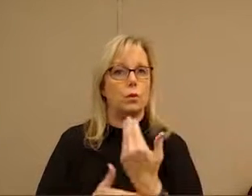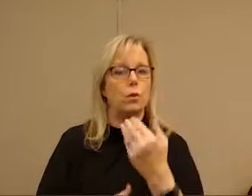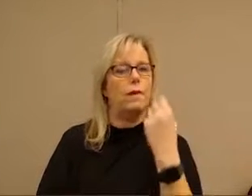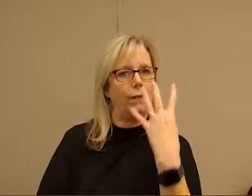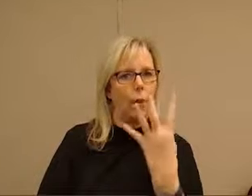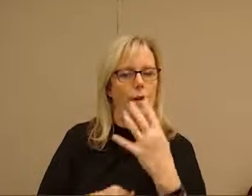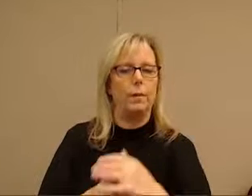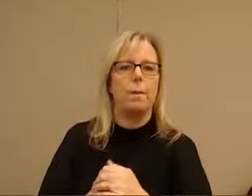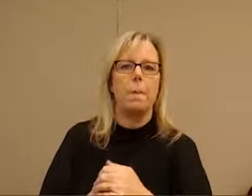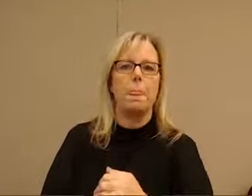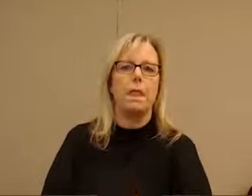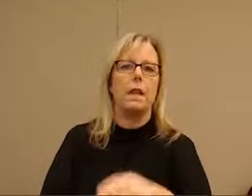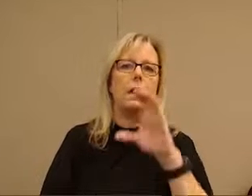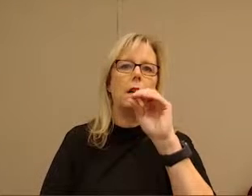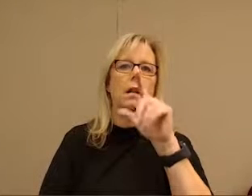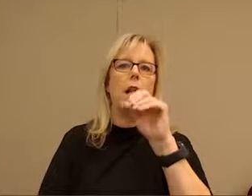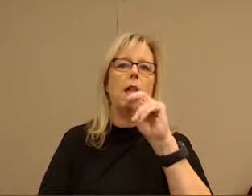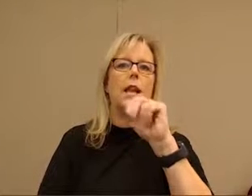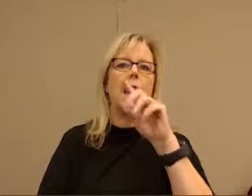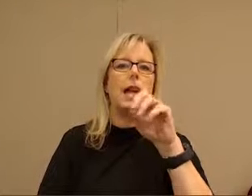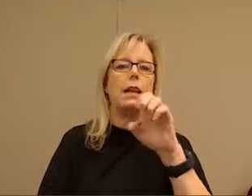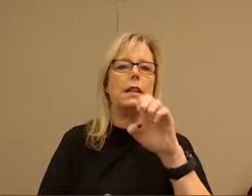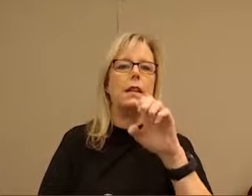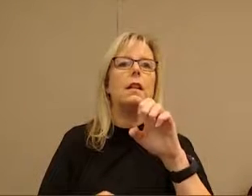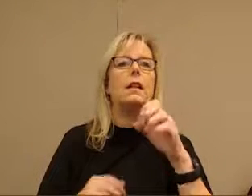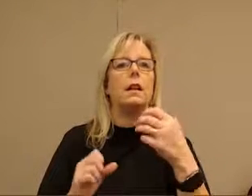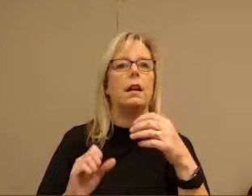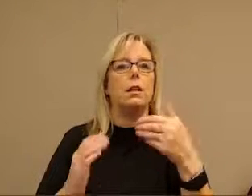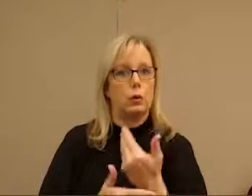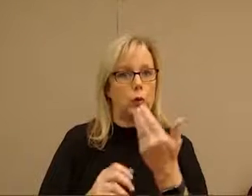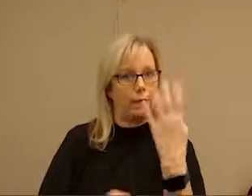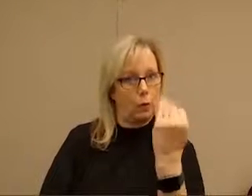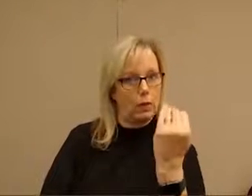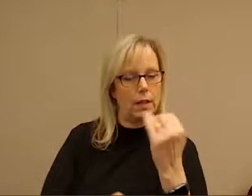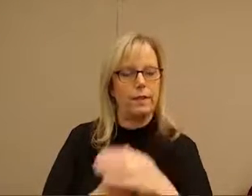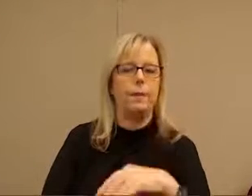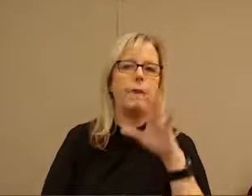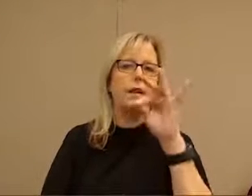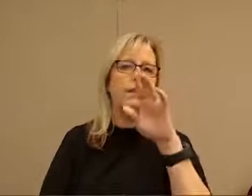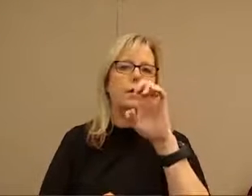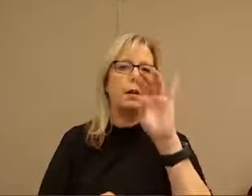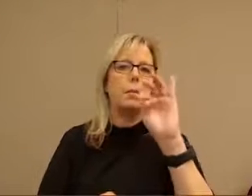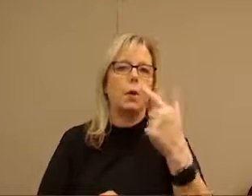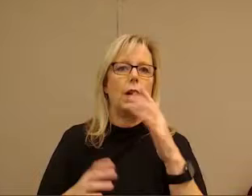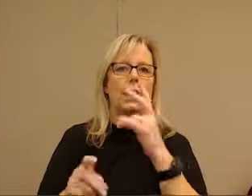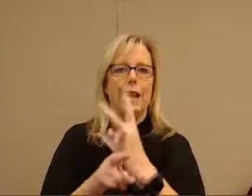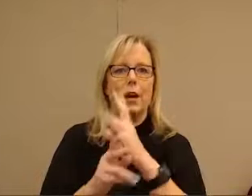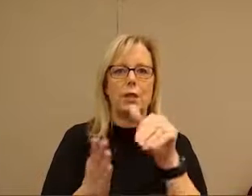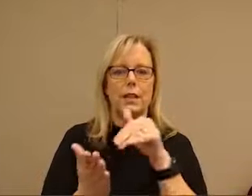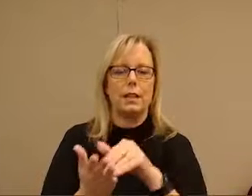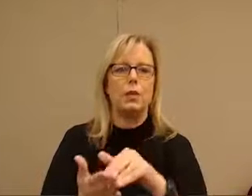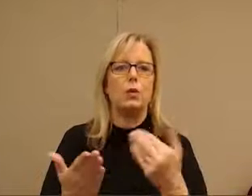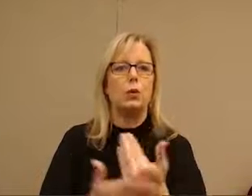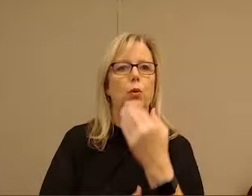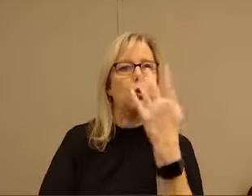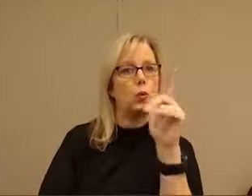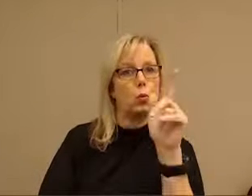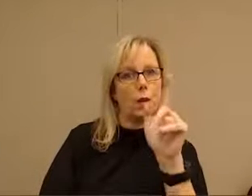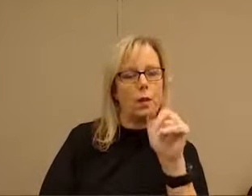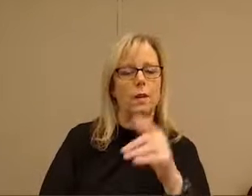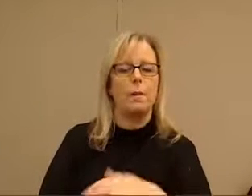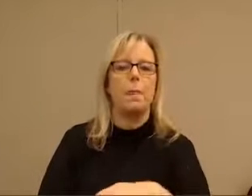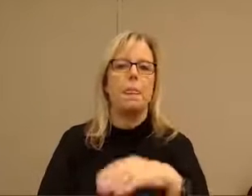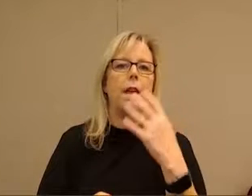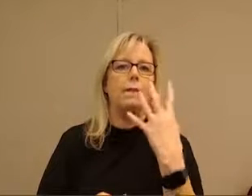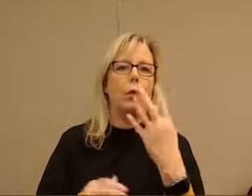cases. Colonnade of O'Fallon, 14 new cases. Freeburg Care Center, 21 new cases.